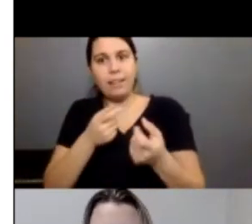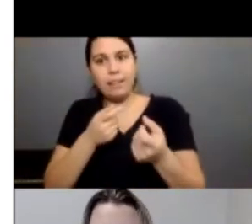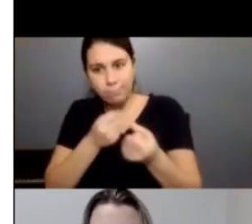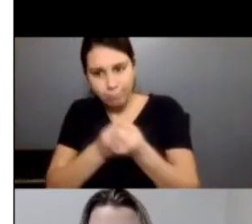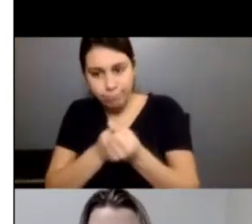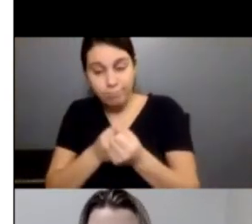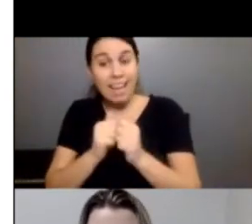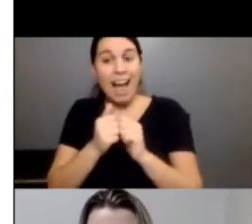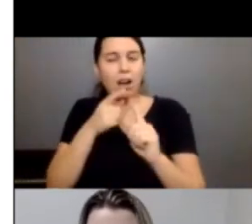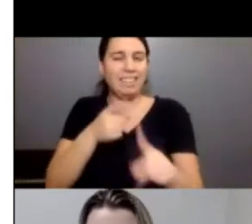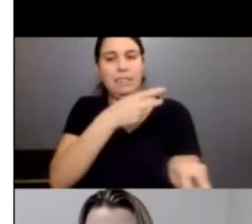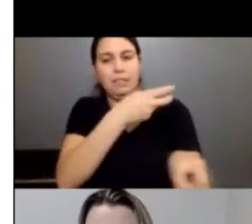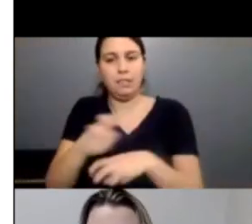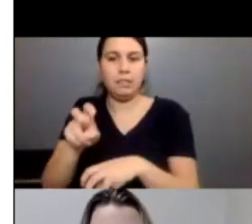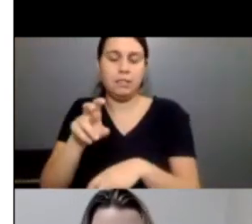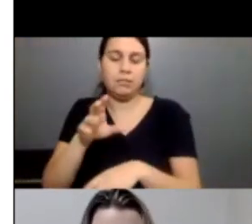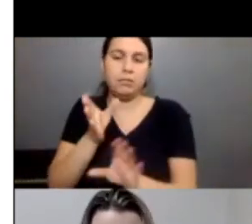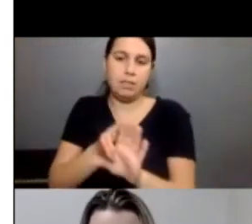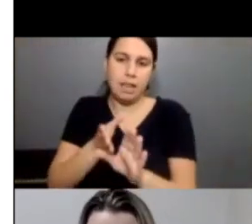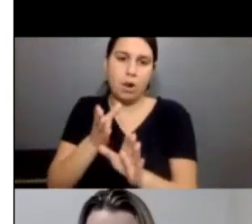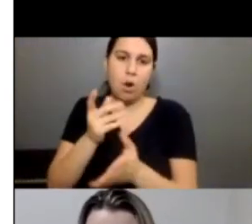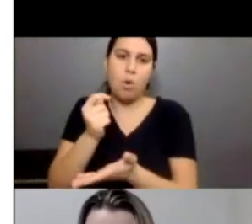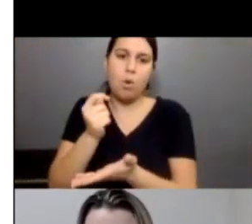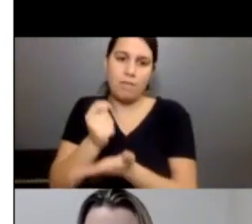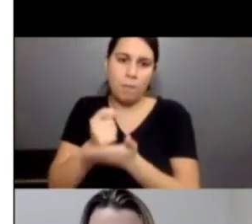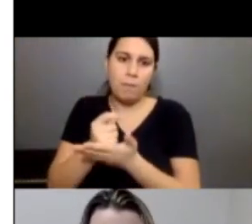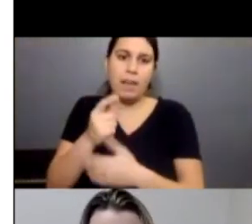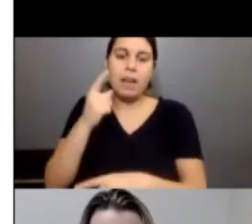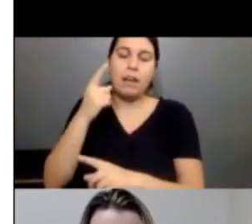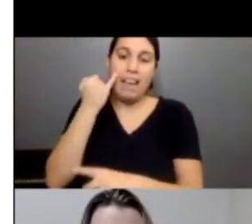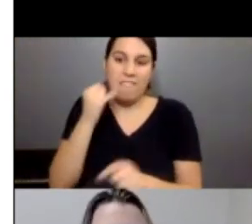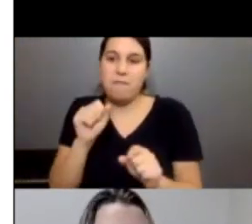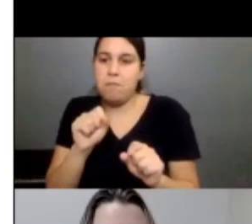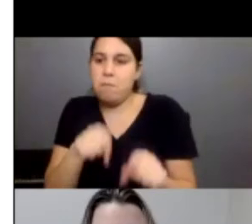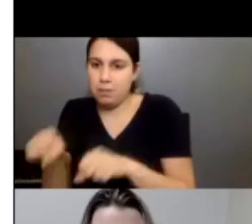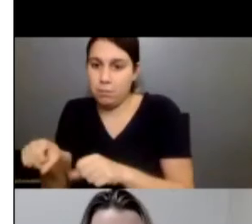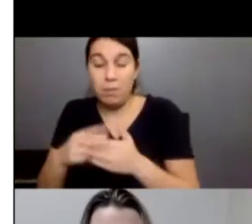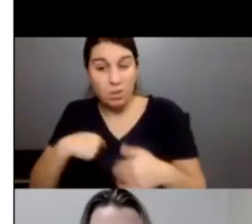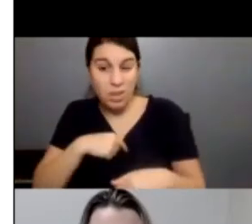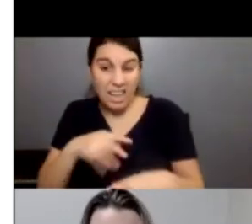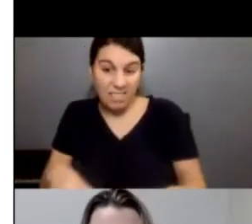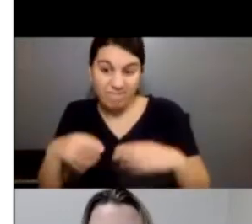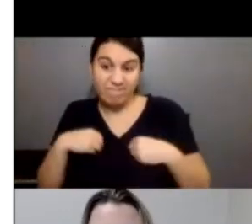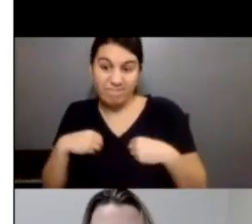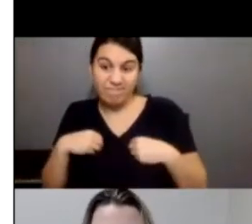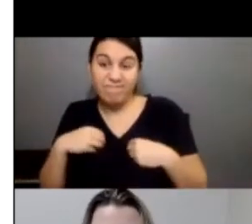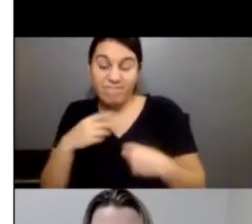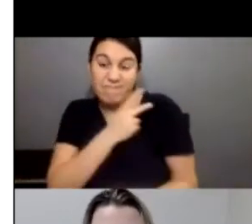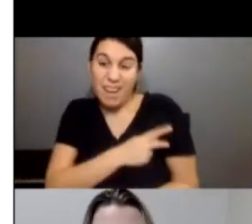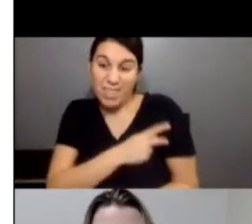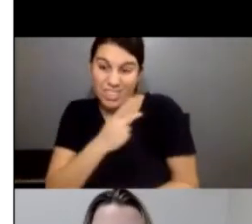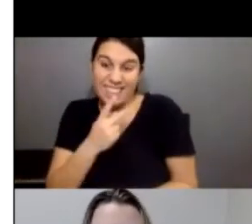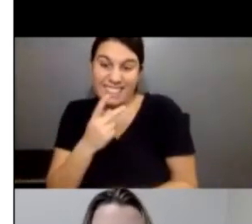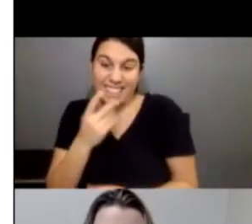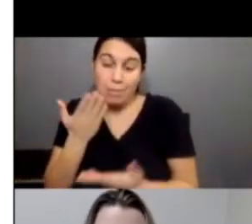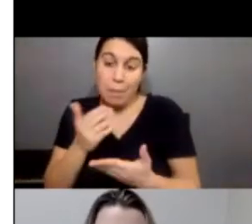psychotherapy in some cases when intakes were available. So we took on patients that weren't necessarily suited for care management, but needed treatment more